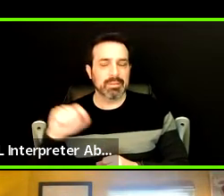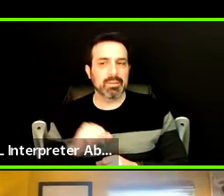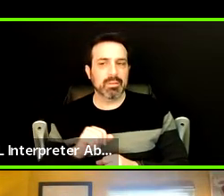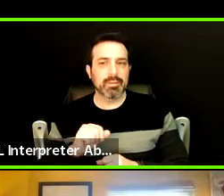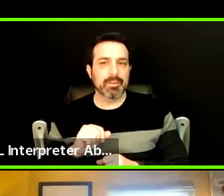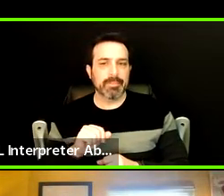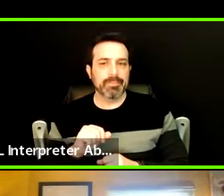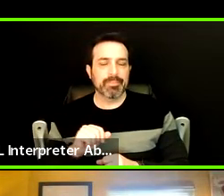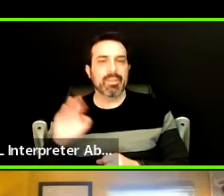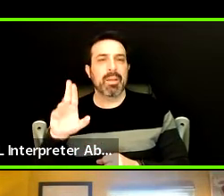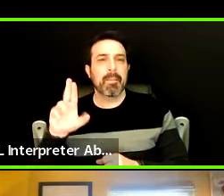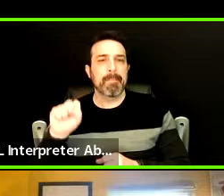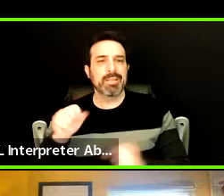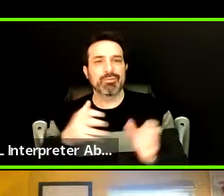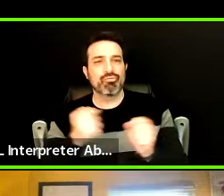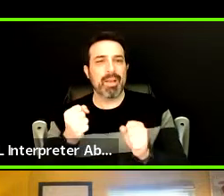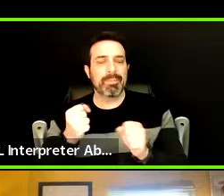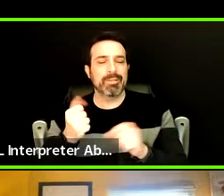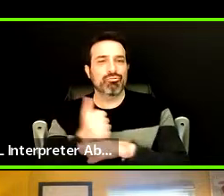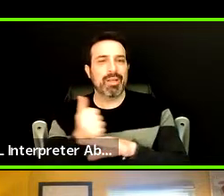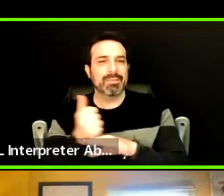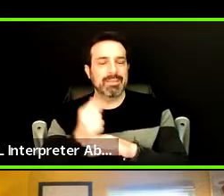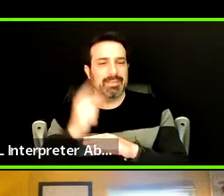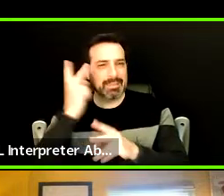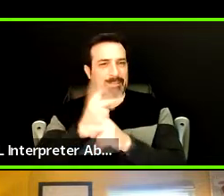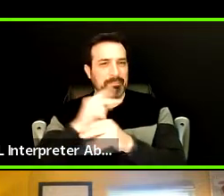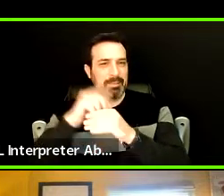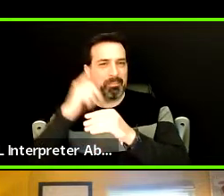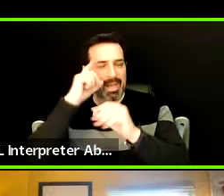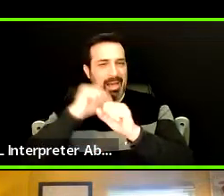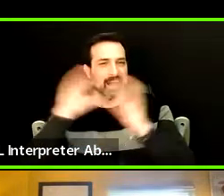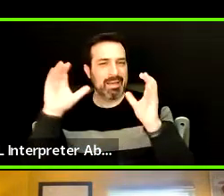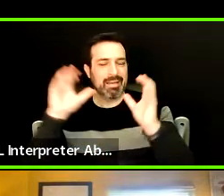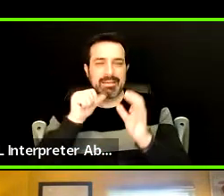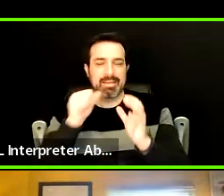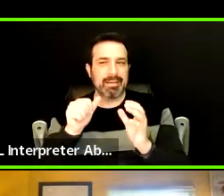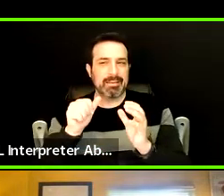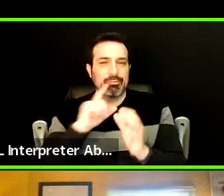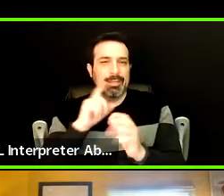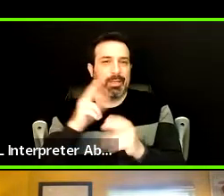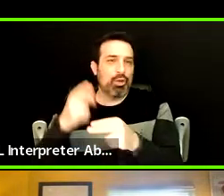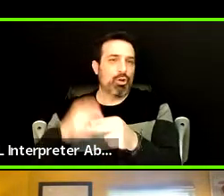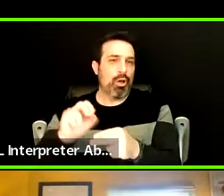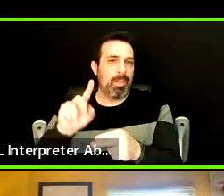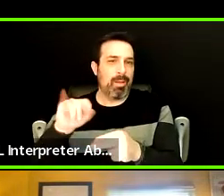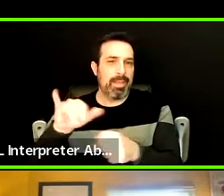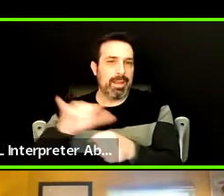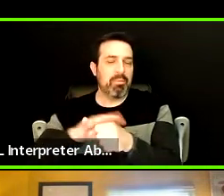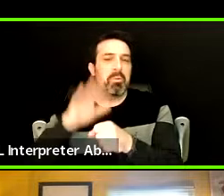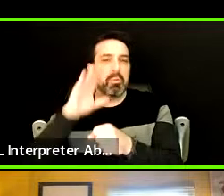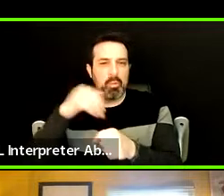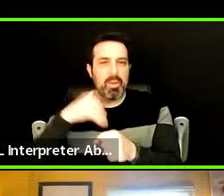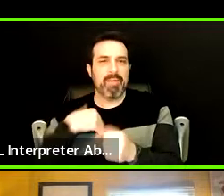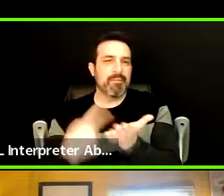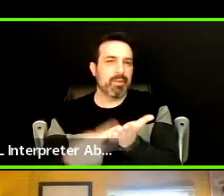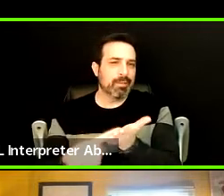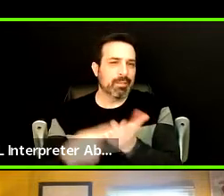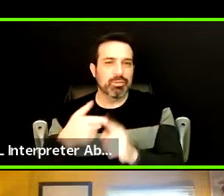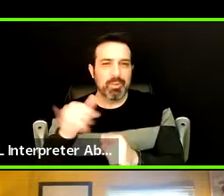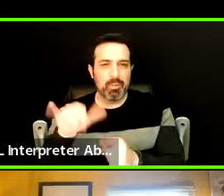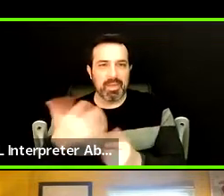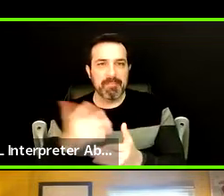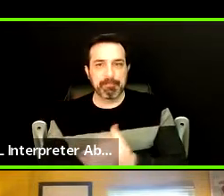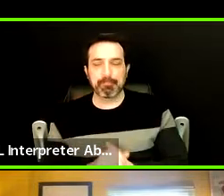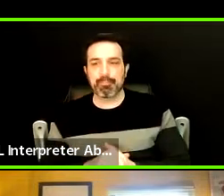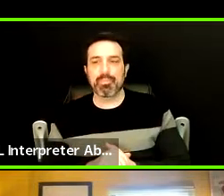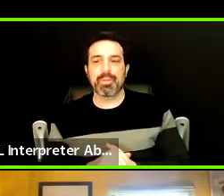bus rapid transit in mind, because we noticed that that wasn't explicitly called out in that area, but we also know that there are conversations around that.